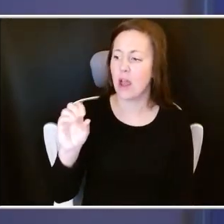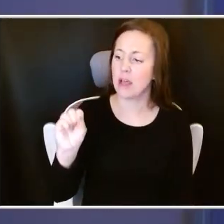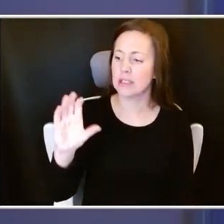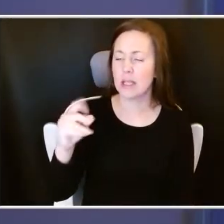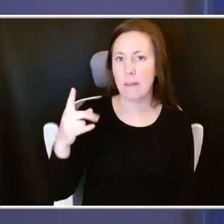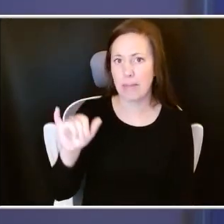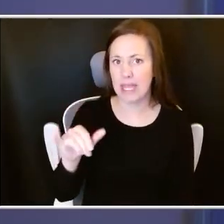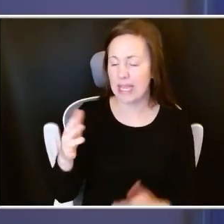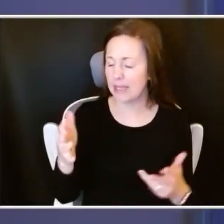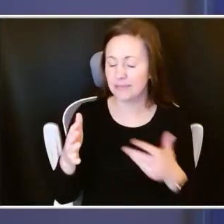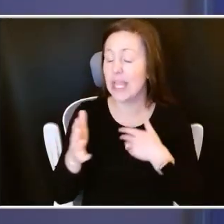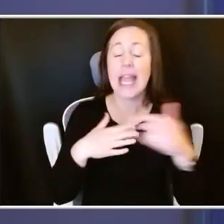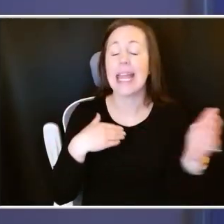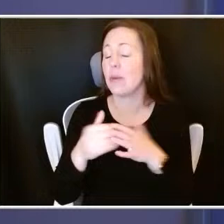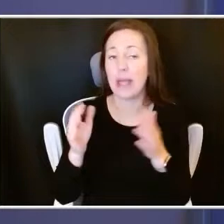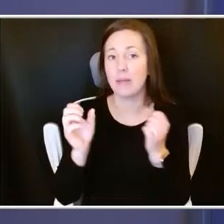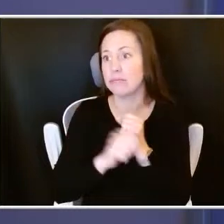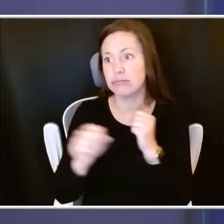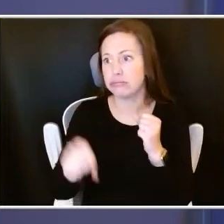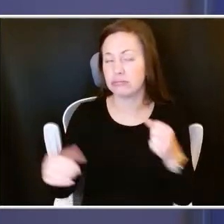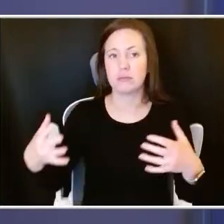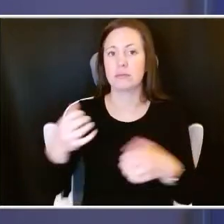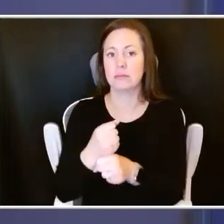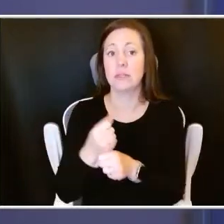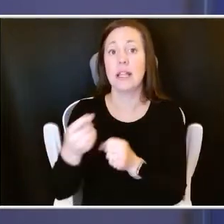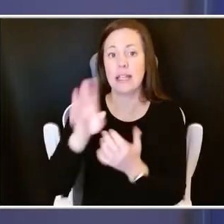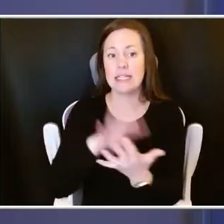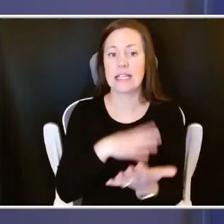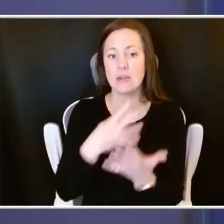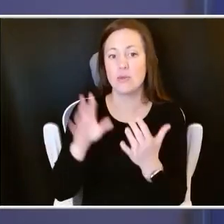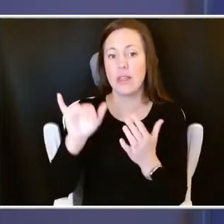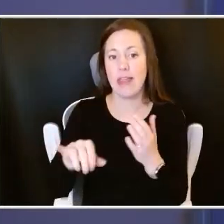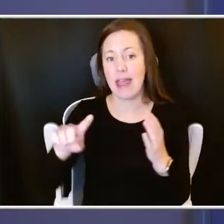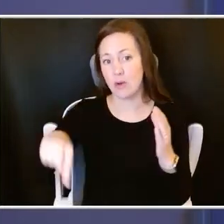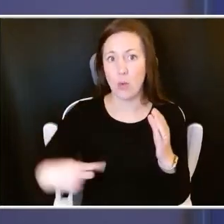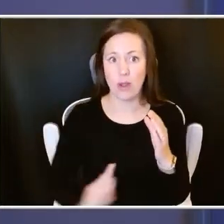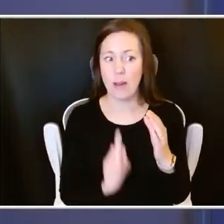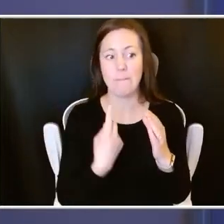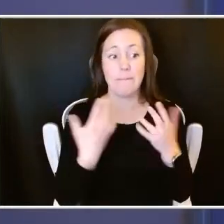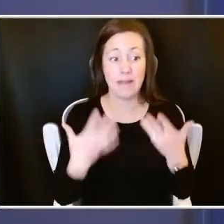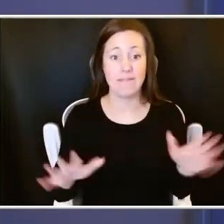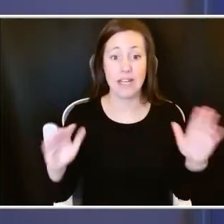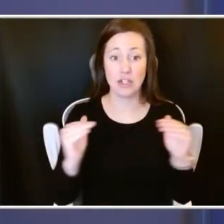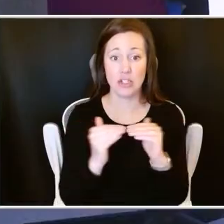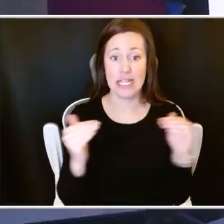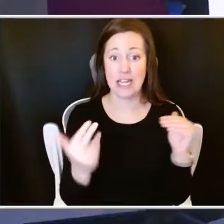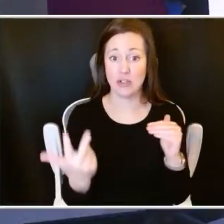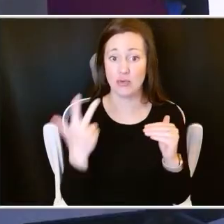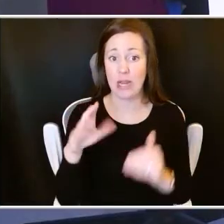story short, they scheduled a colonoscopy, and it came back stage 3 colon cancer.